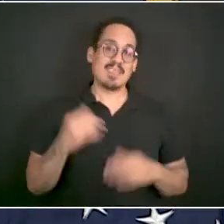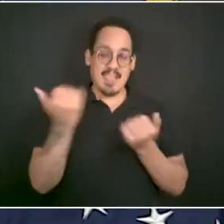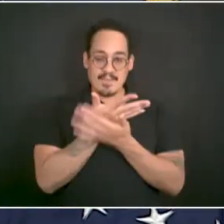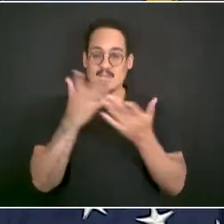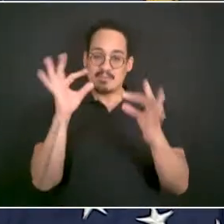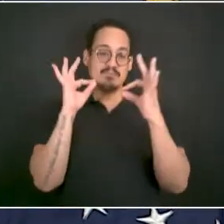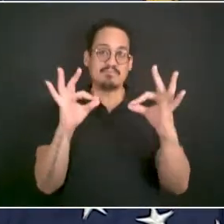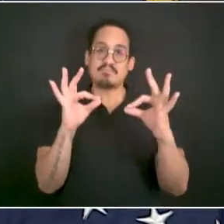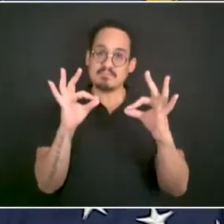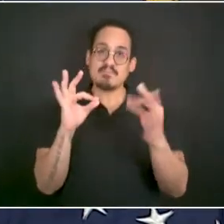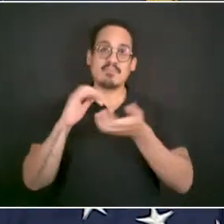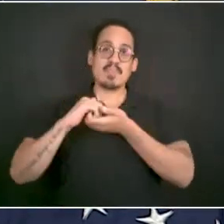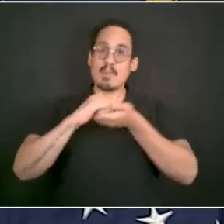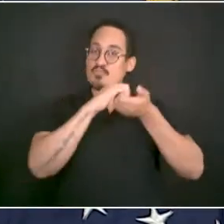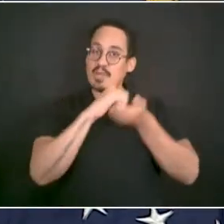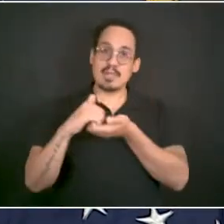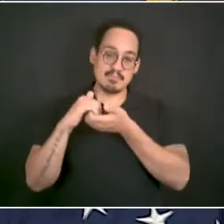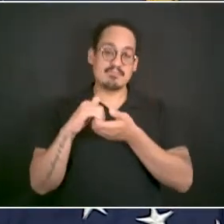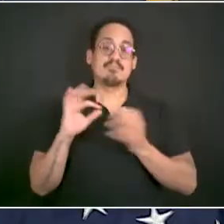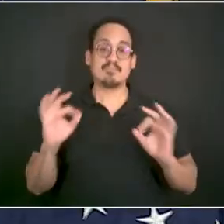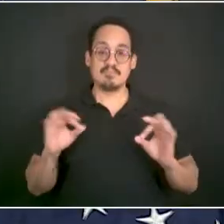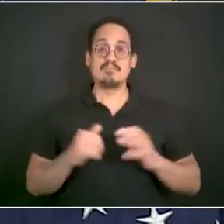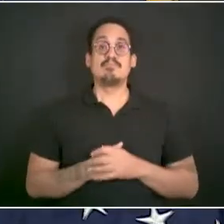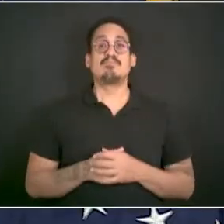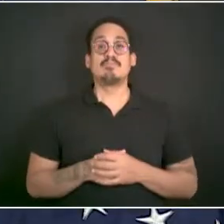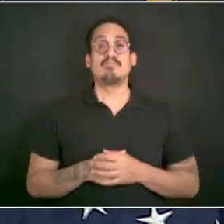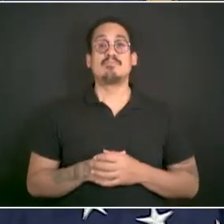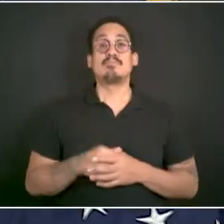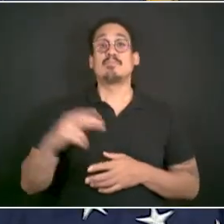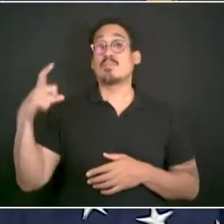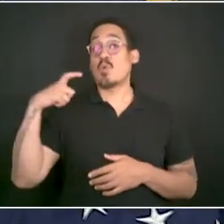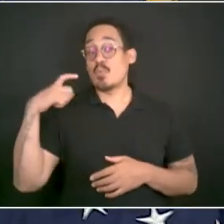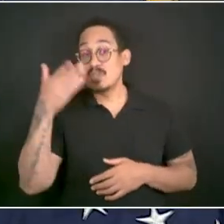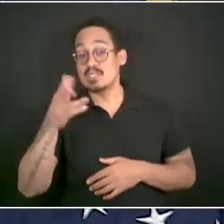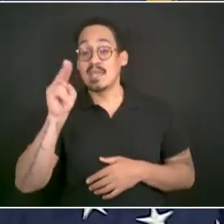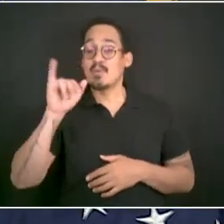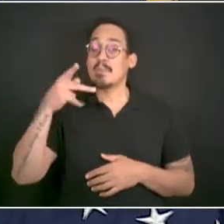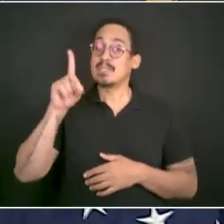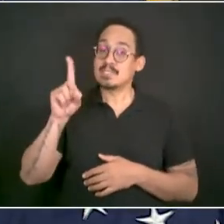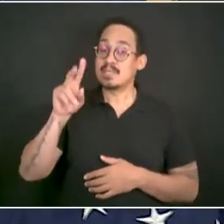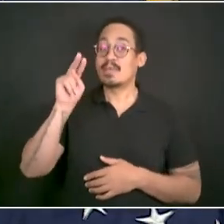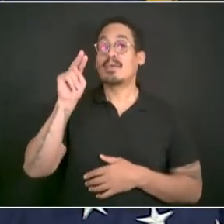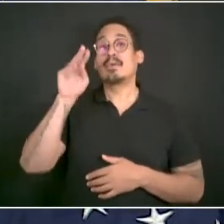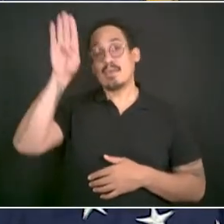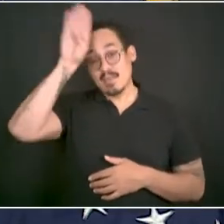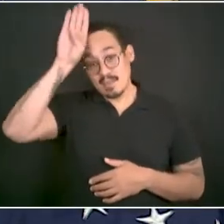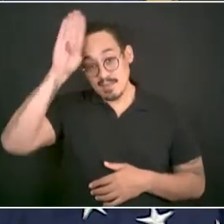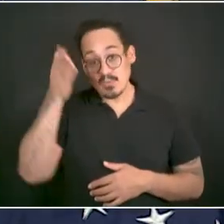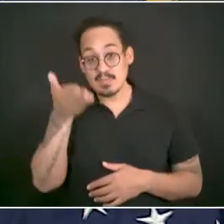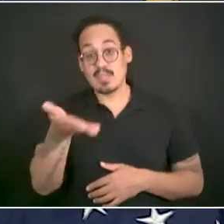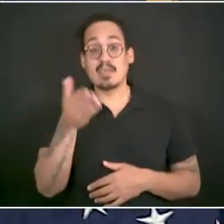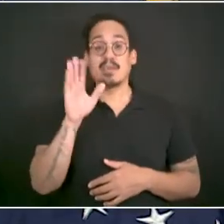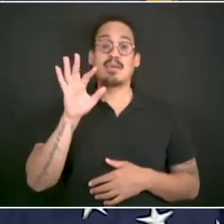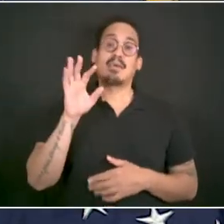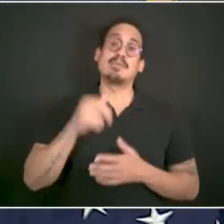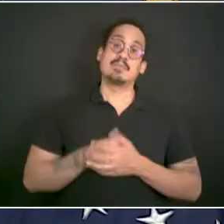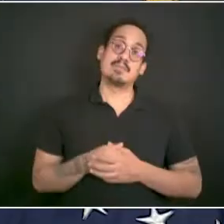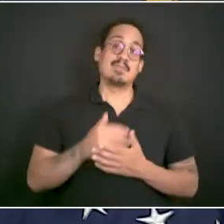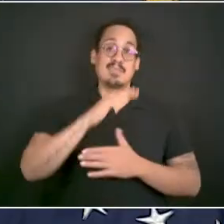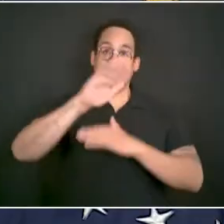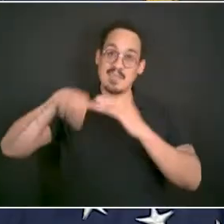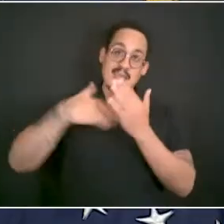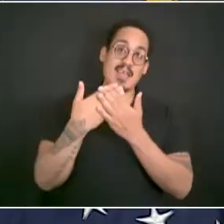Collaborated. Coast Guard personnel was there. NYPD, FDNY, the entire team,